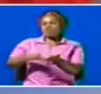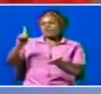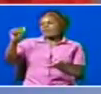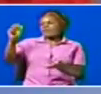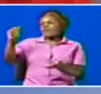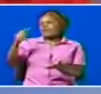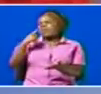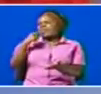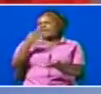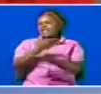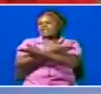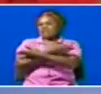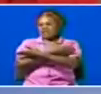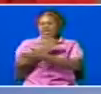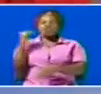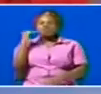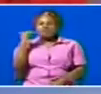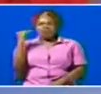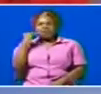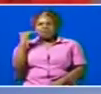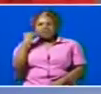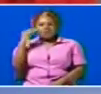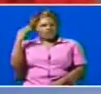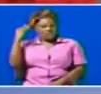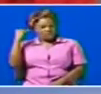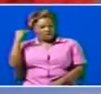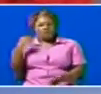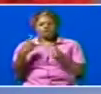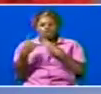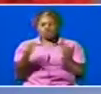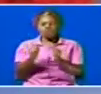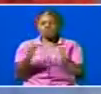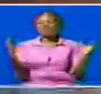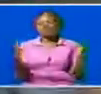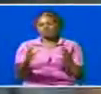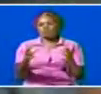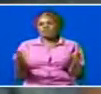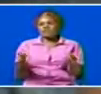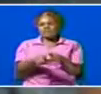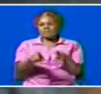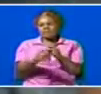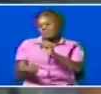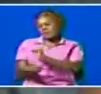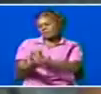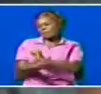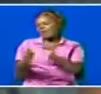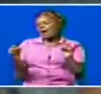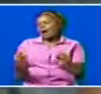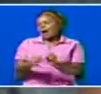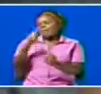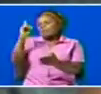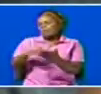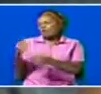Hayamba, who is in Siaya. We'll be listening to them as they talk to the residents there and even they update us on really what has been